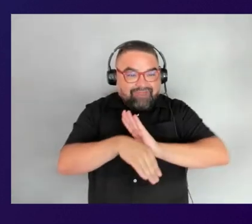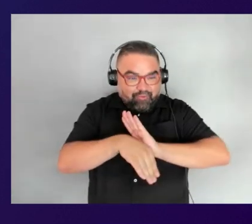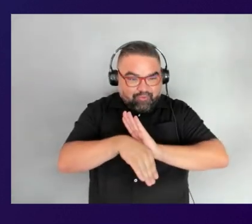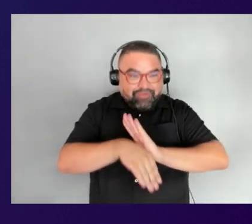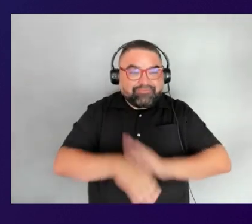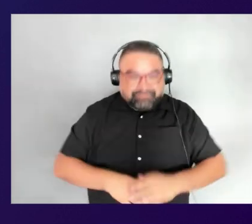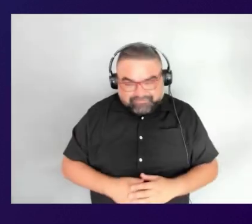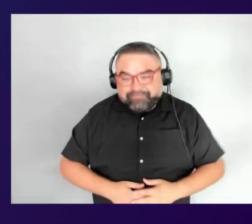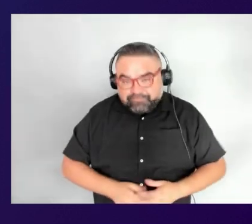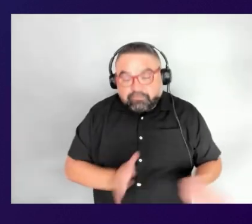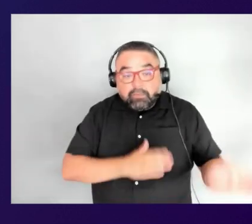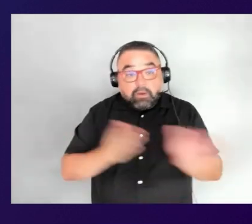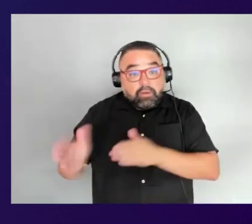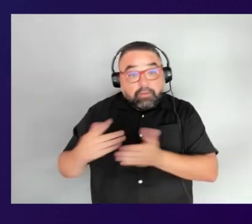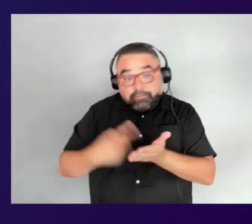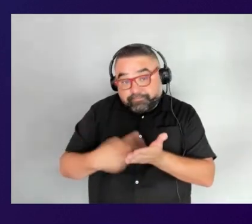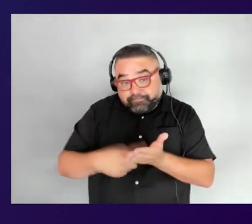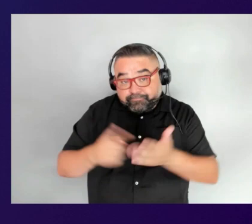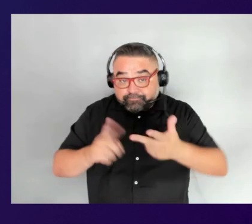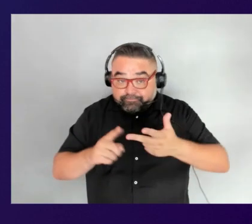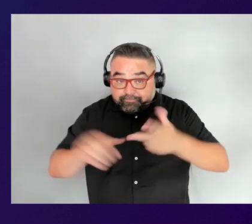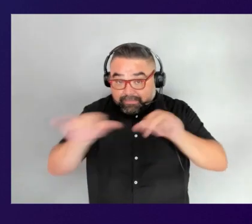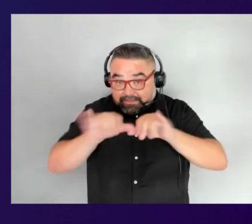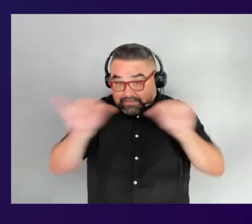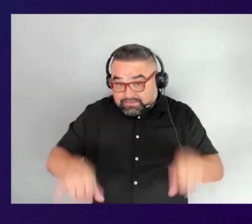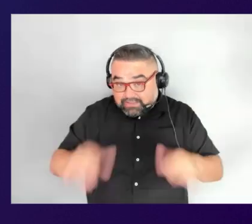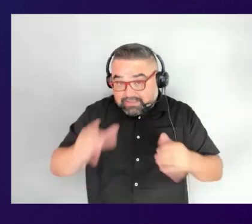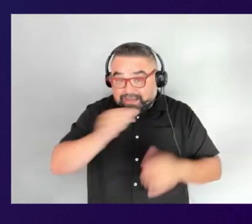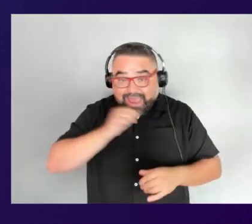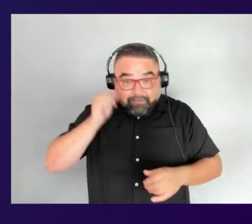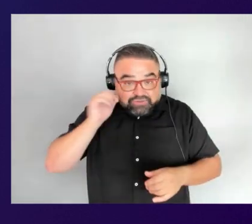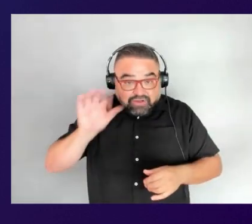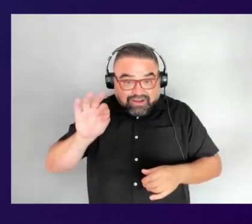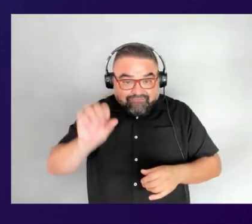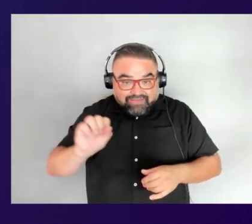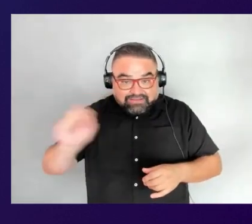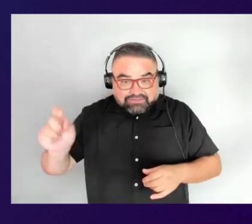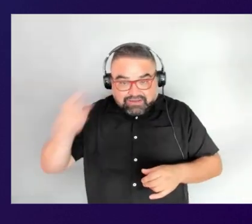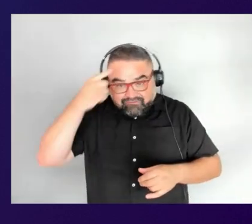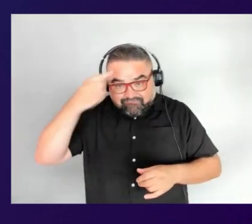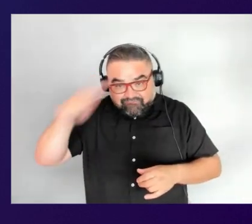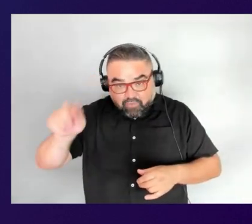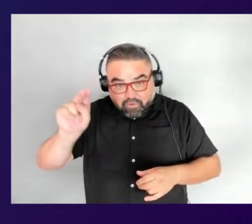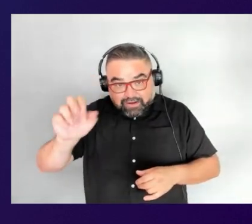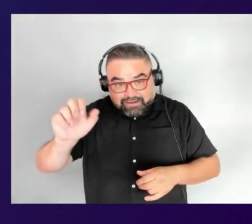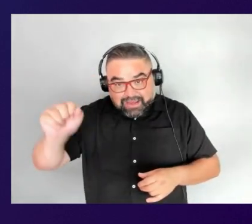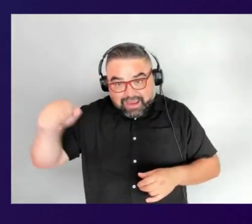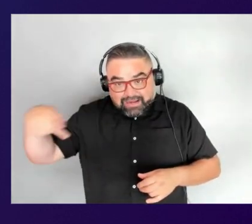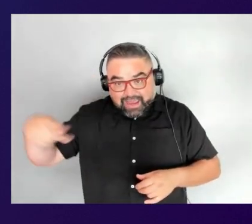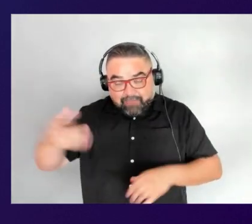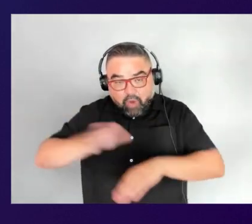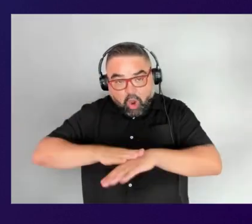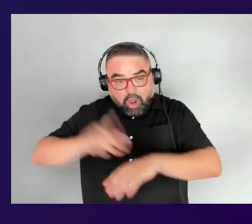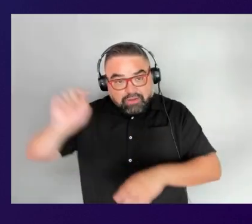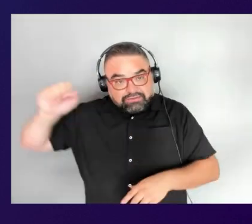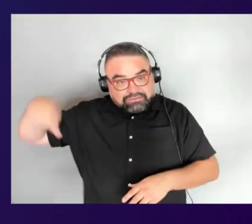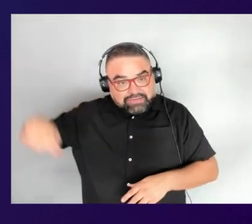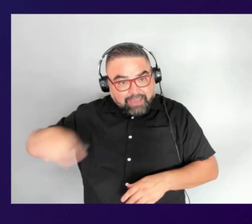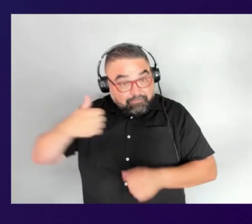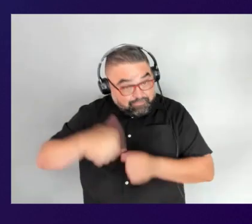I want to talk through is Amazon FSx for NetApp ONTAP, which we actually launched publicly just 2 years ago at Storage Day in